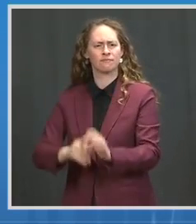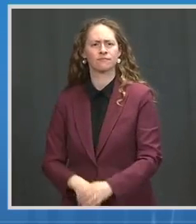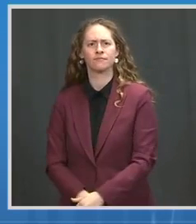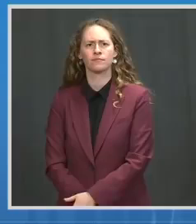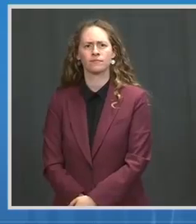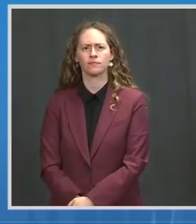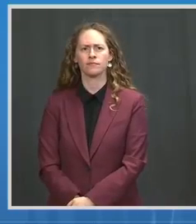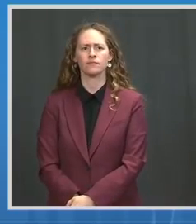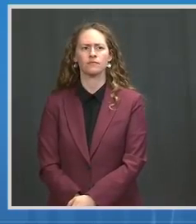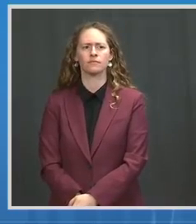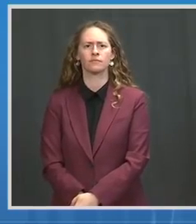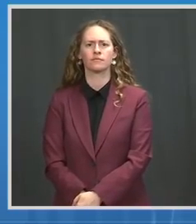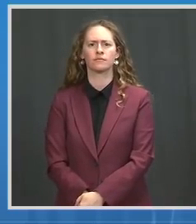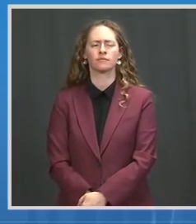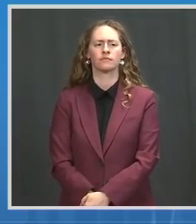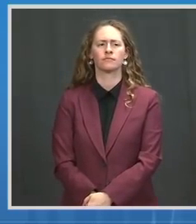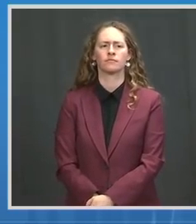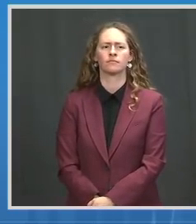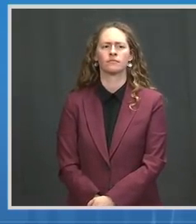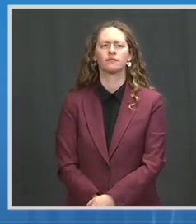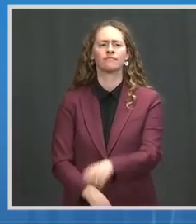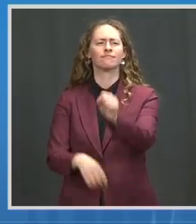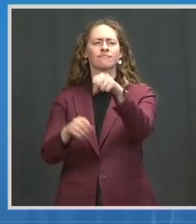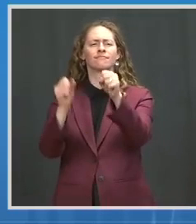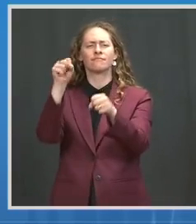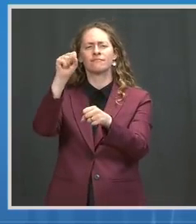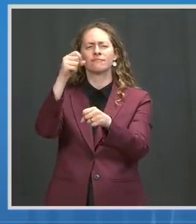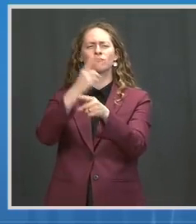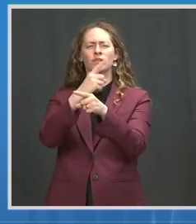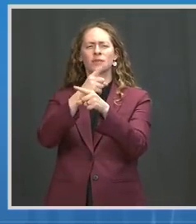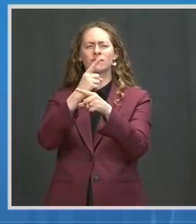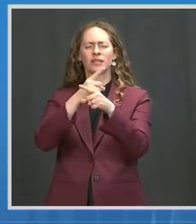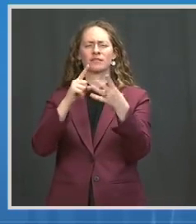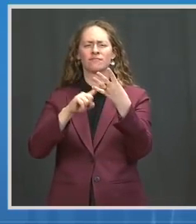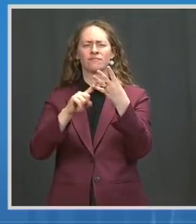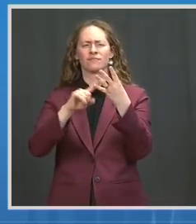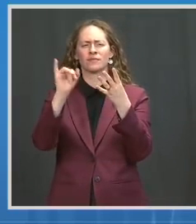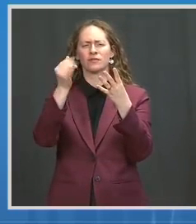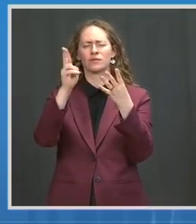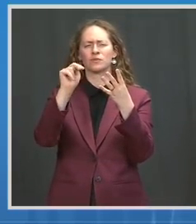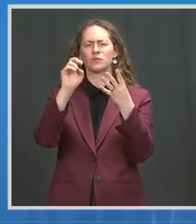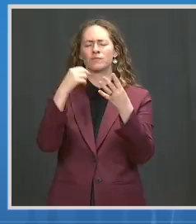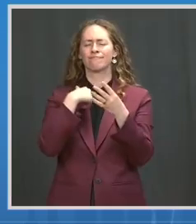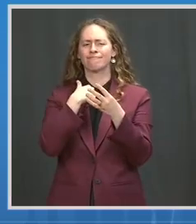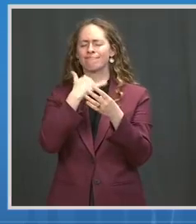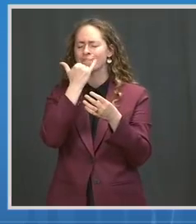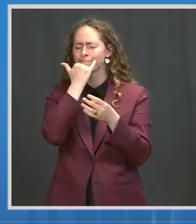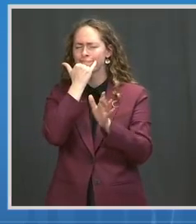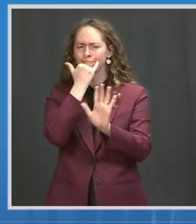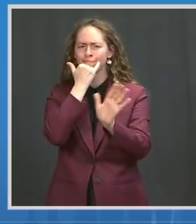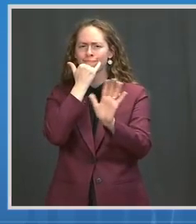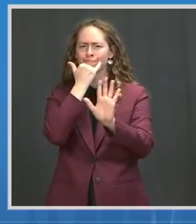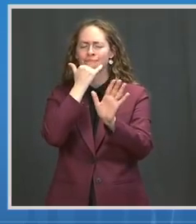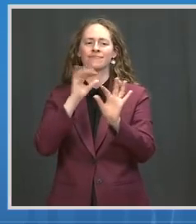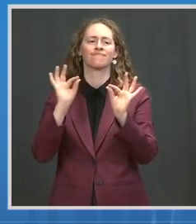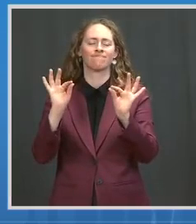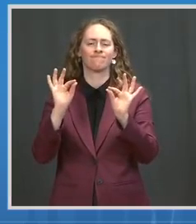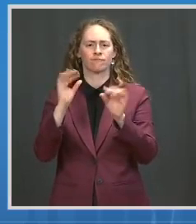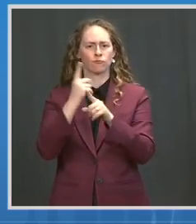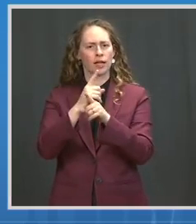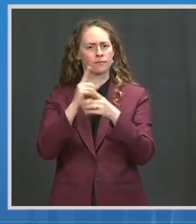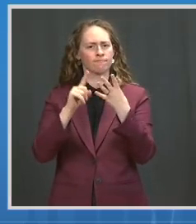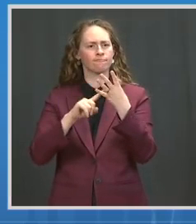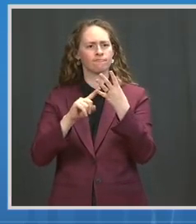Yeah, so I believe you're right about June, and I may have been confused. So we'll make sure that we're straightening that out.